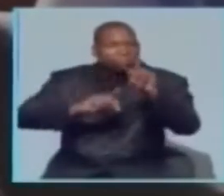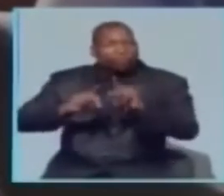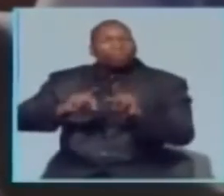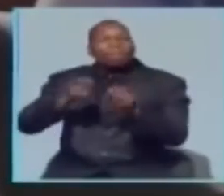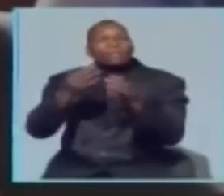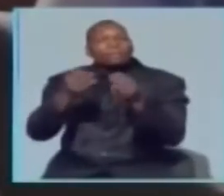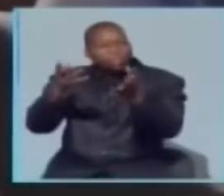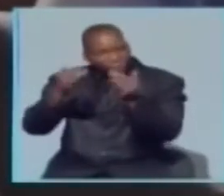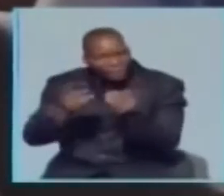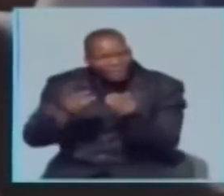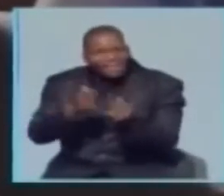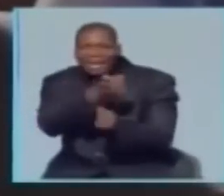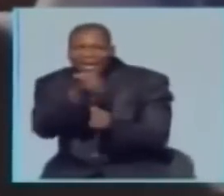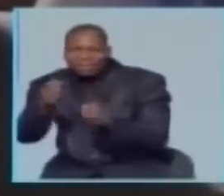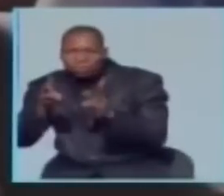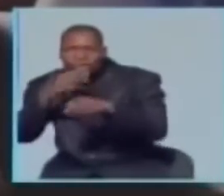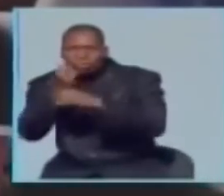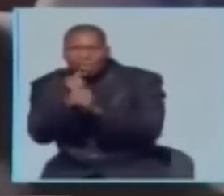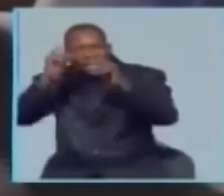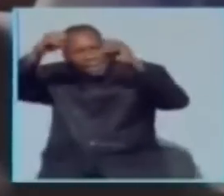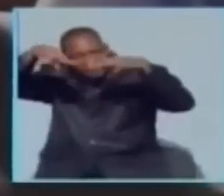renewable sources, other options that could have been